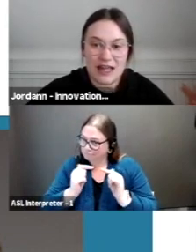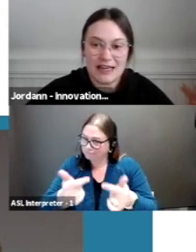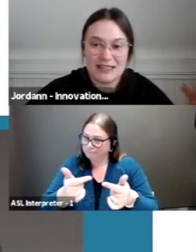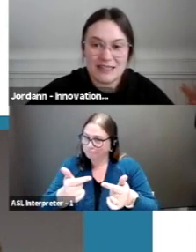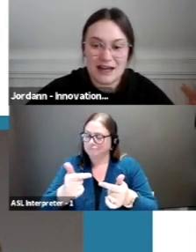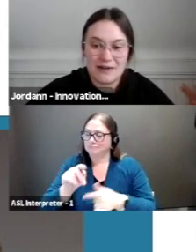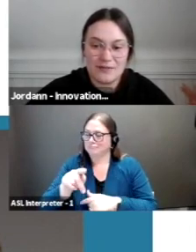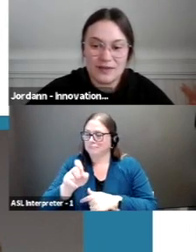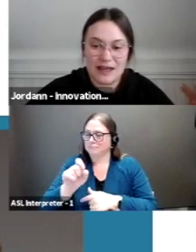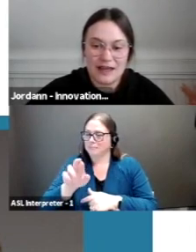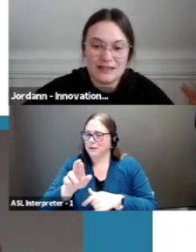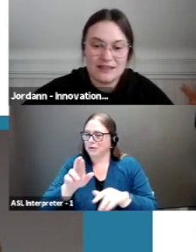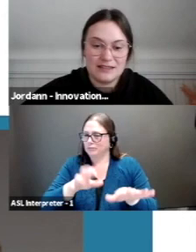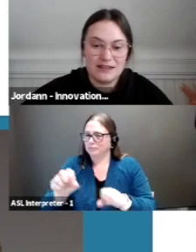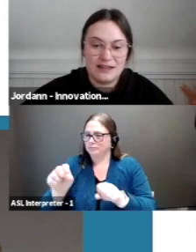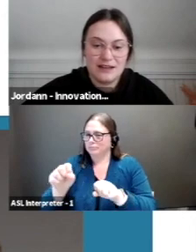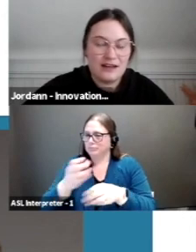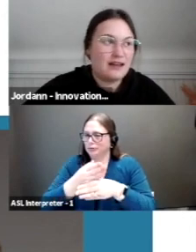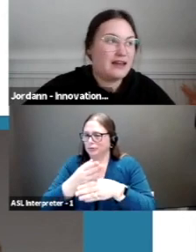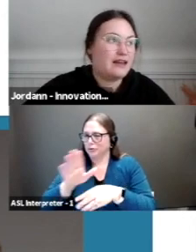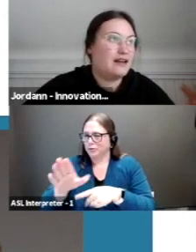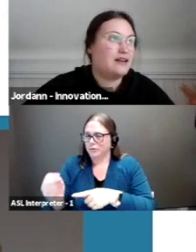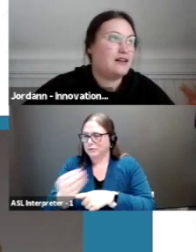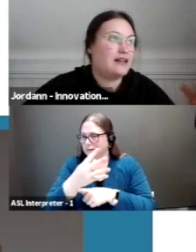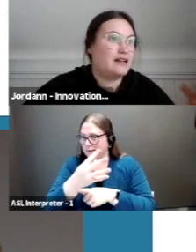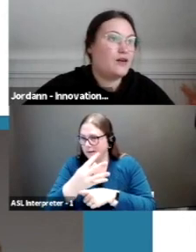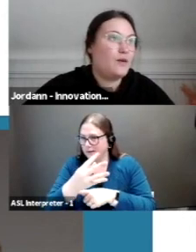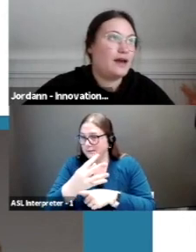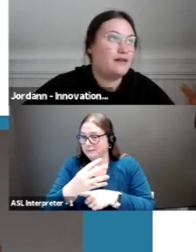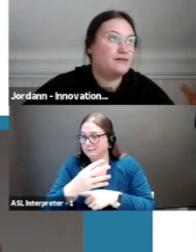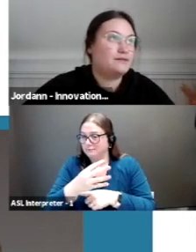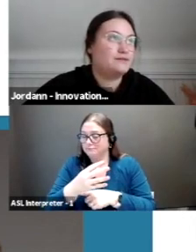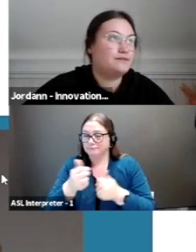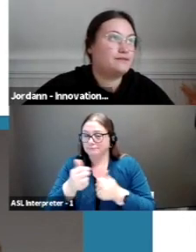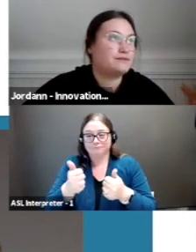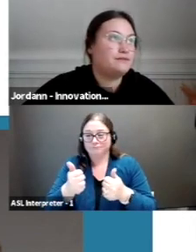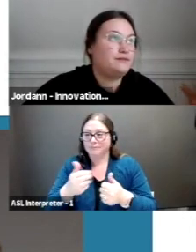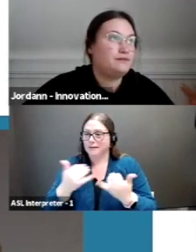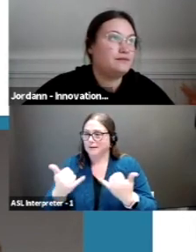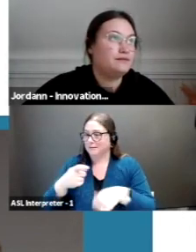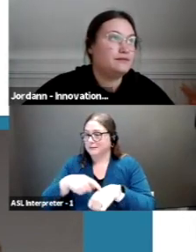with your slides and get it going.